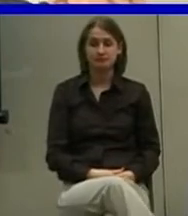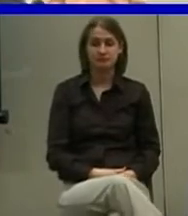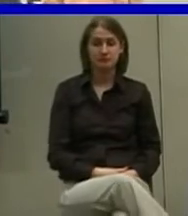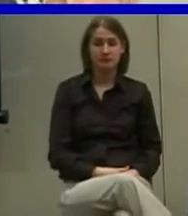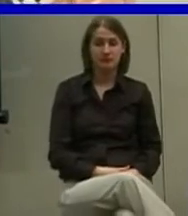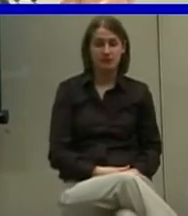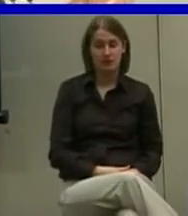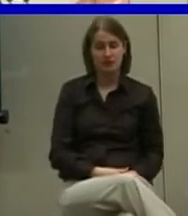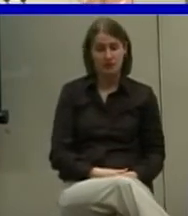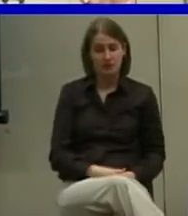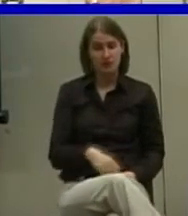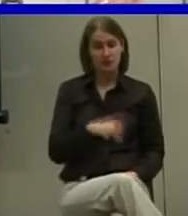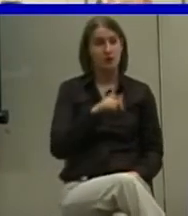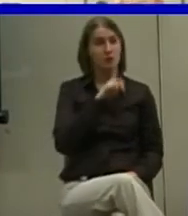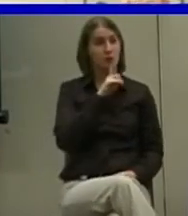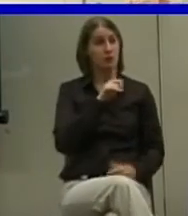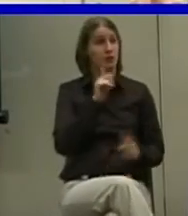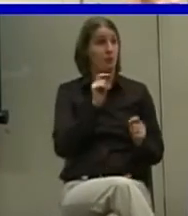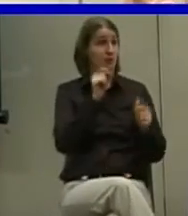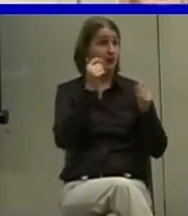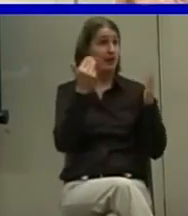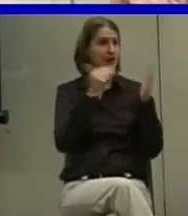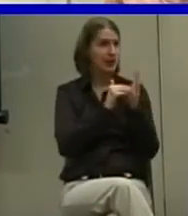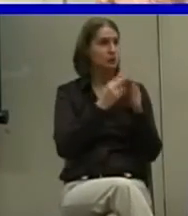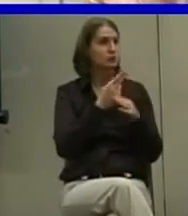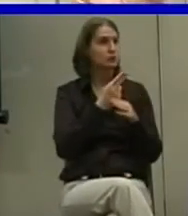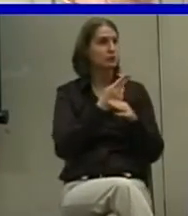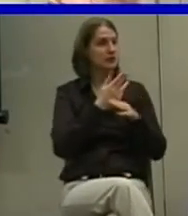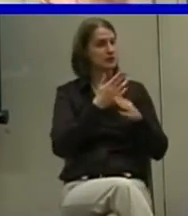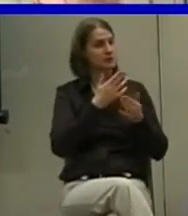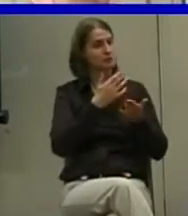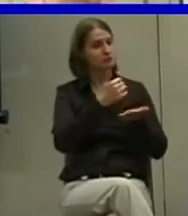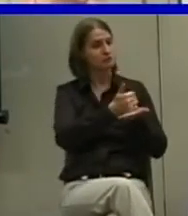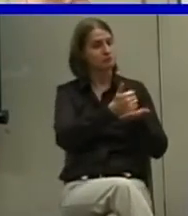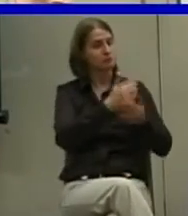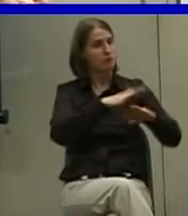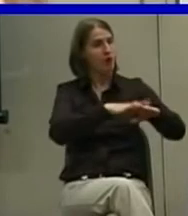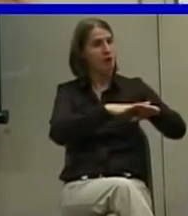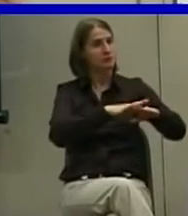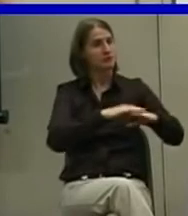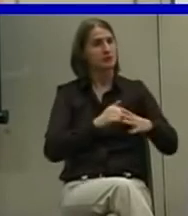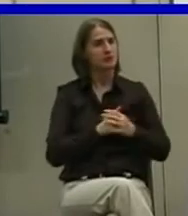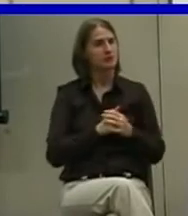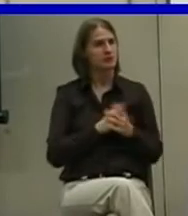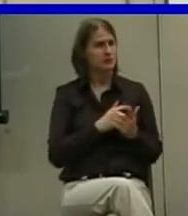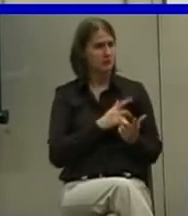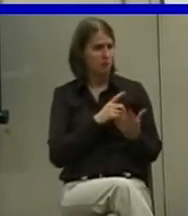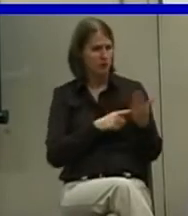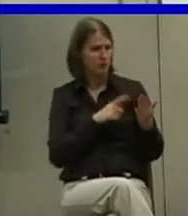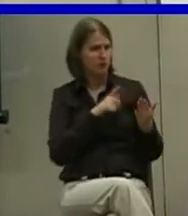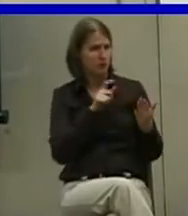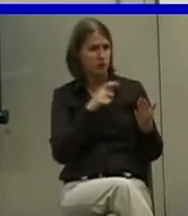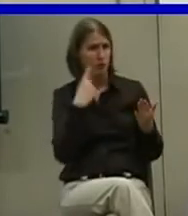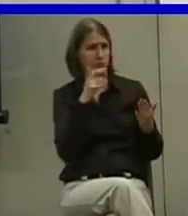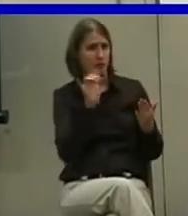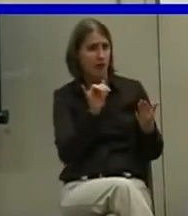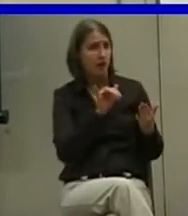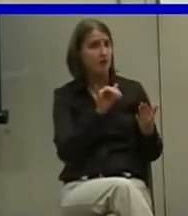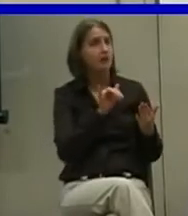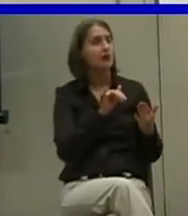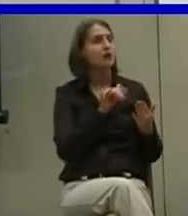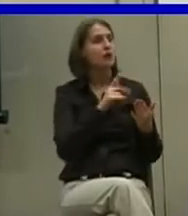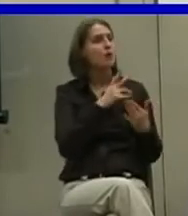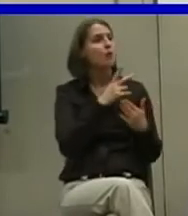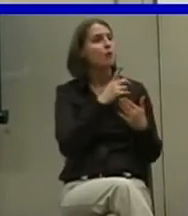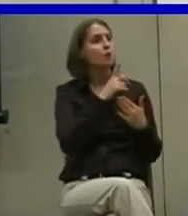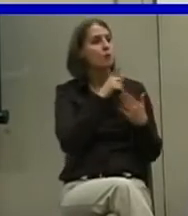Quickly again hitting on the prompts. How big should a prompt be? What's the smallest thing you could possibly use